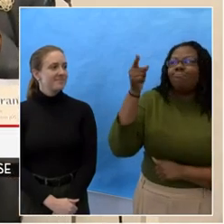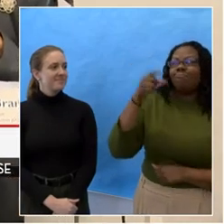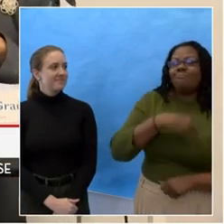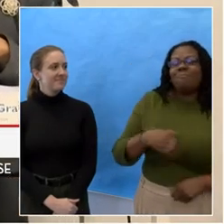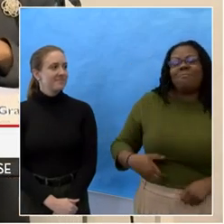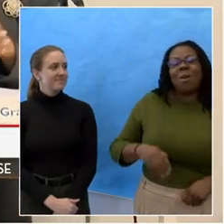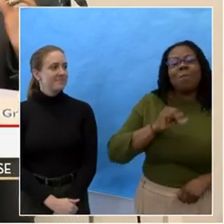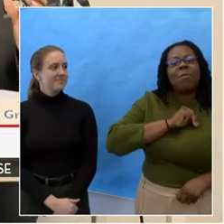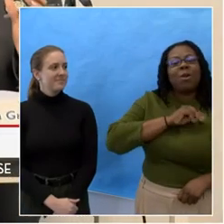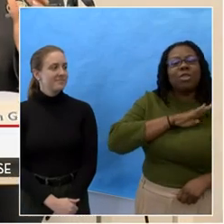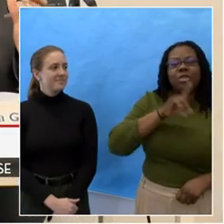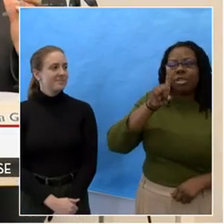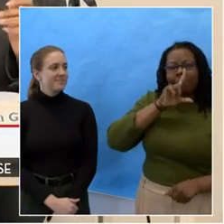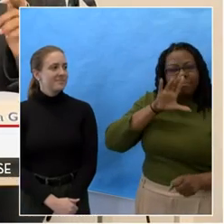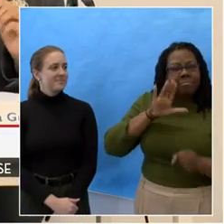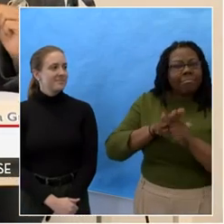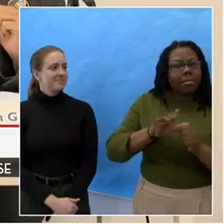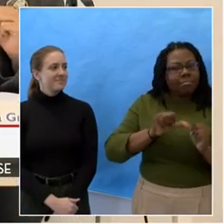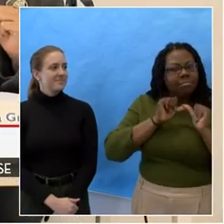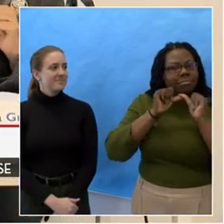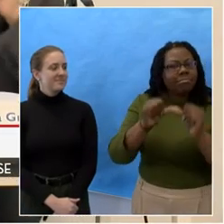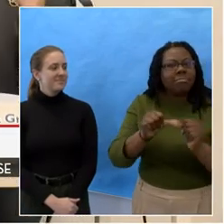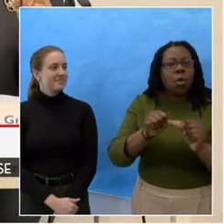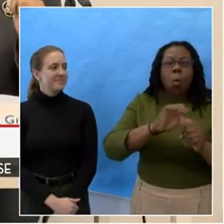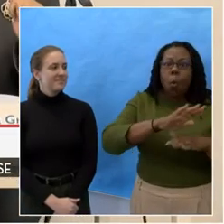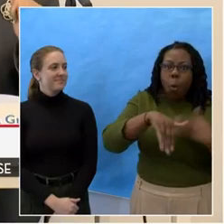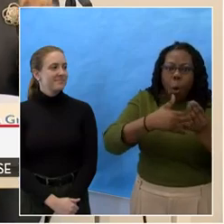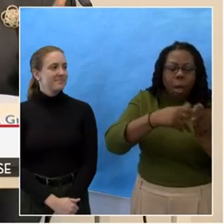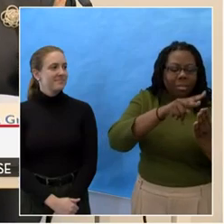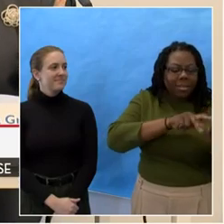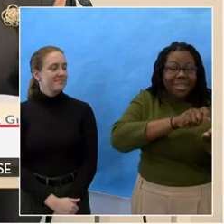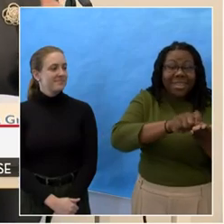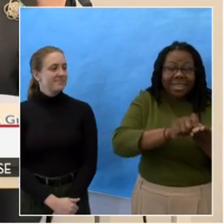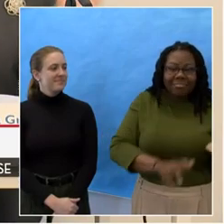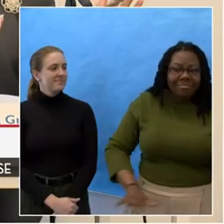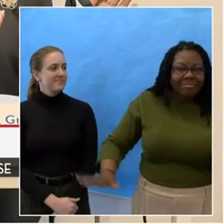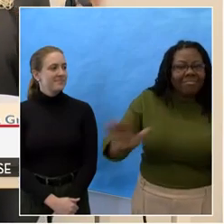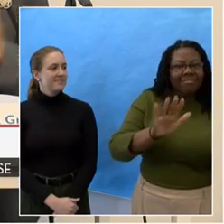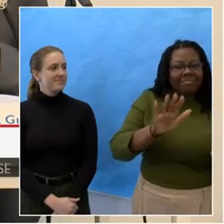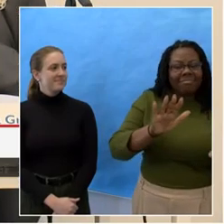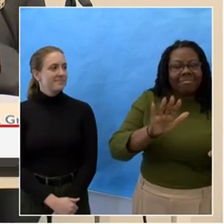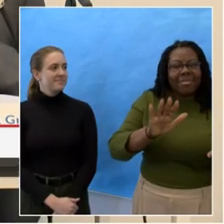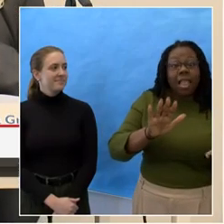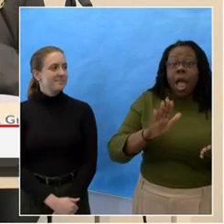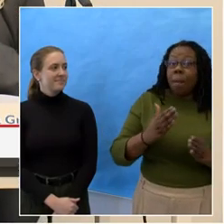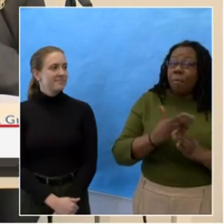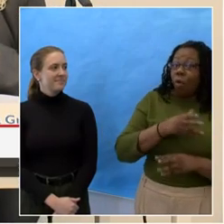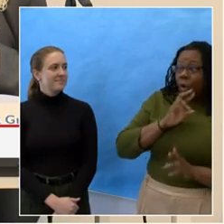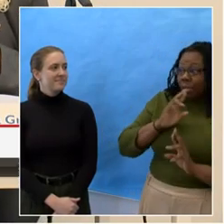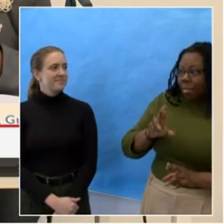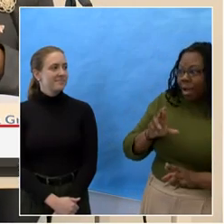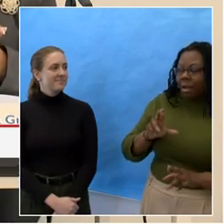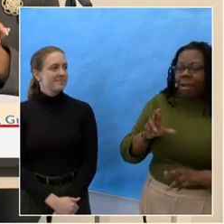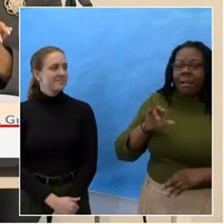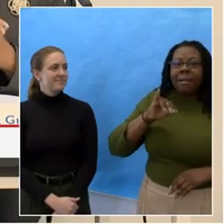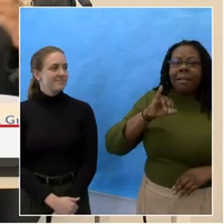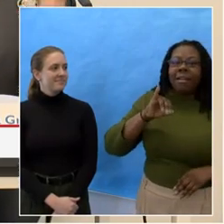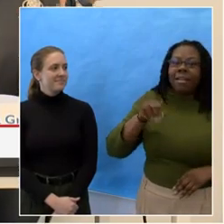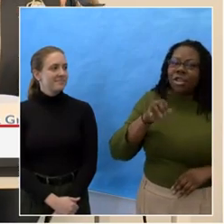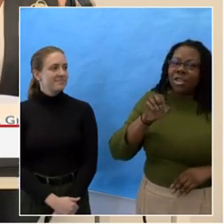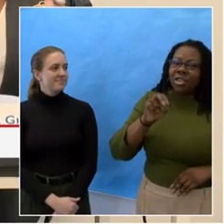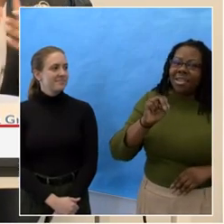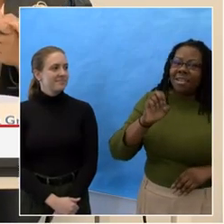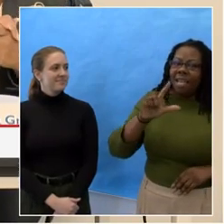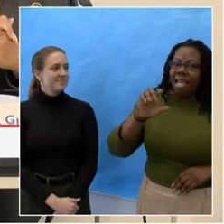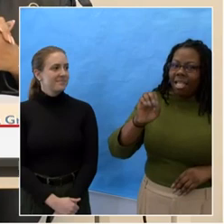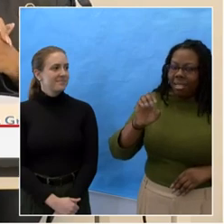both education and literacy in the district. And before I give my response, I do have to brag on you some more, Janelle. Aside from